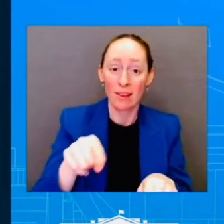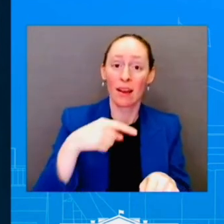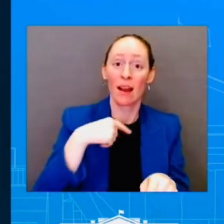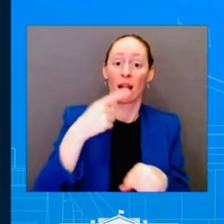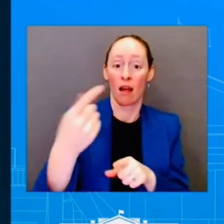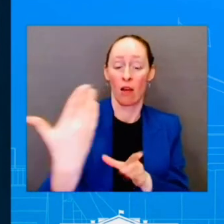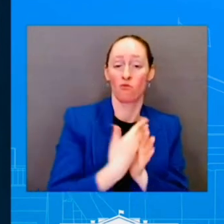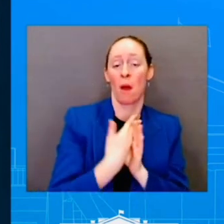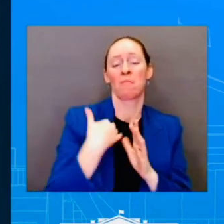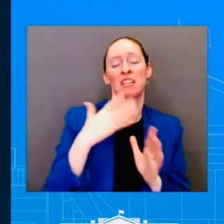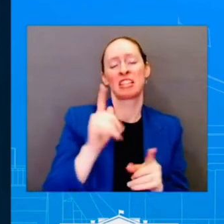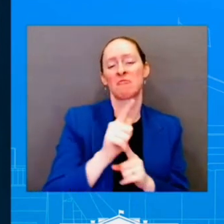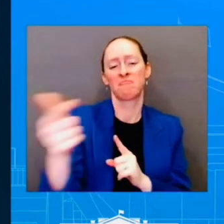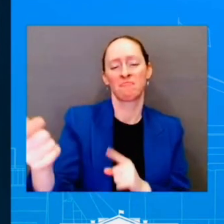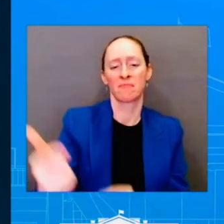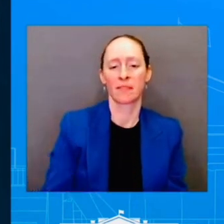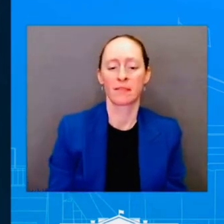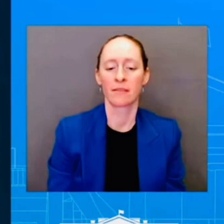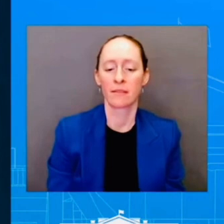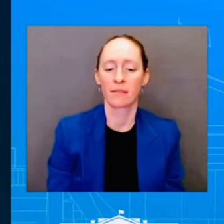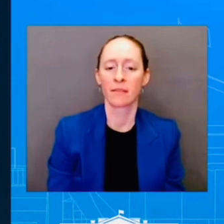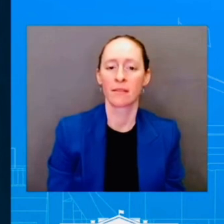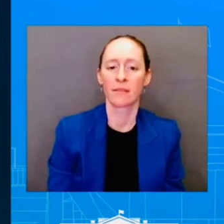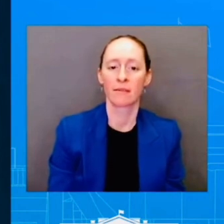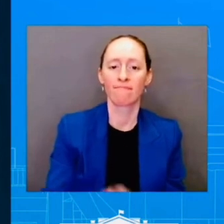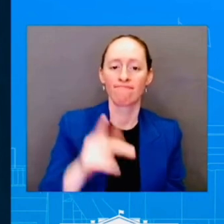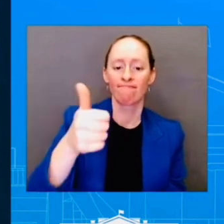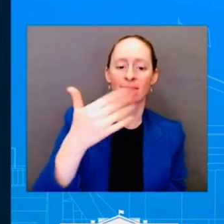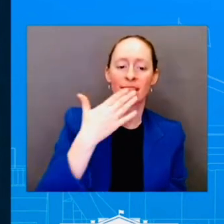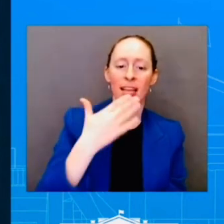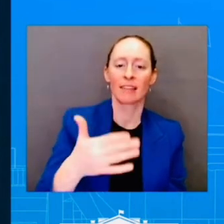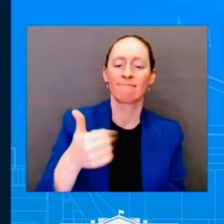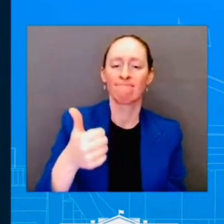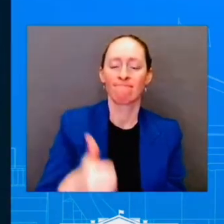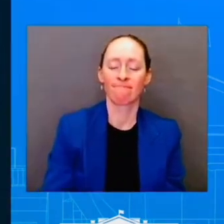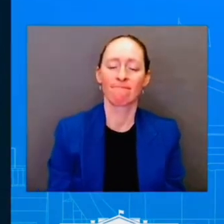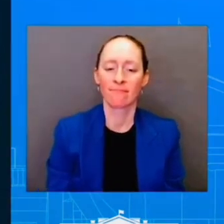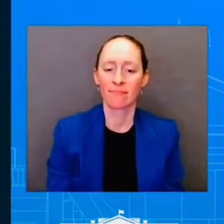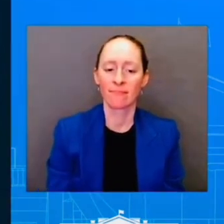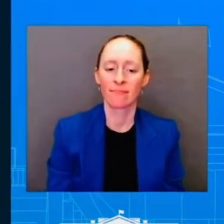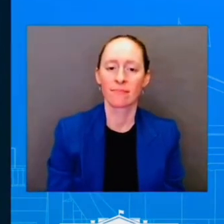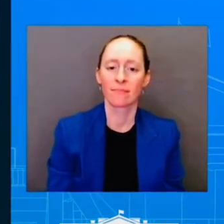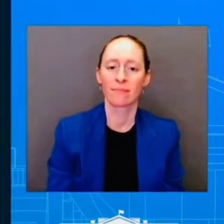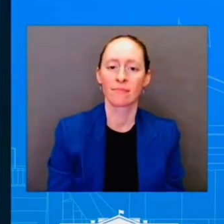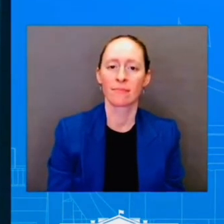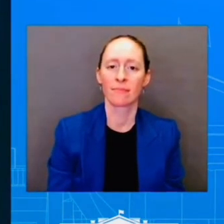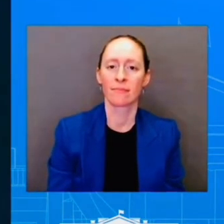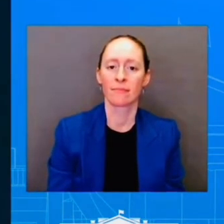question first before you answer. Okay. Thanks, everybody. I'll see you tomorrow. Question out of respect.